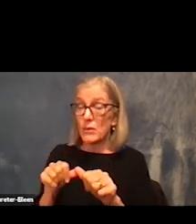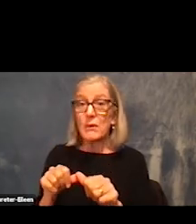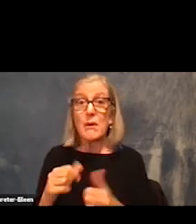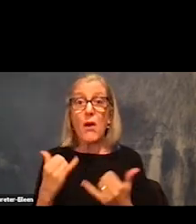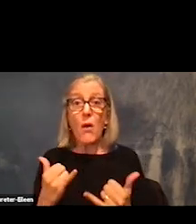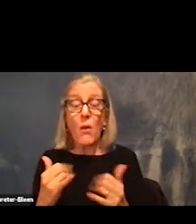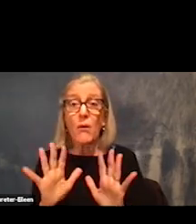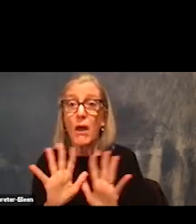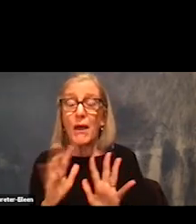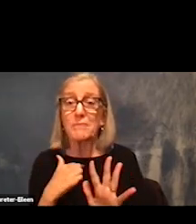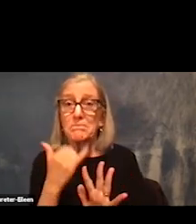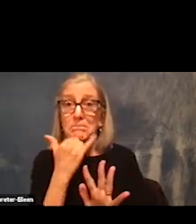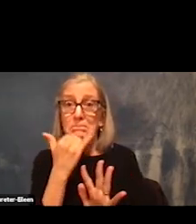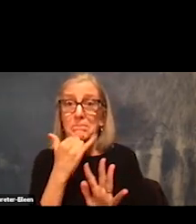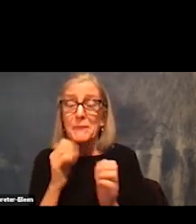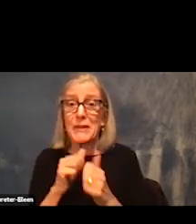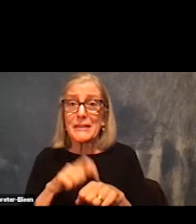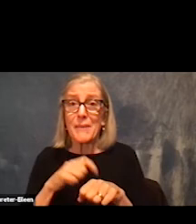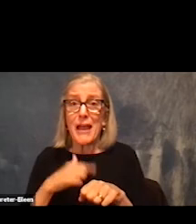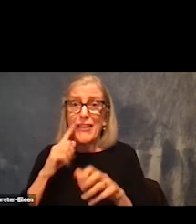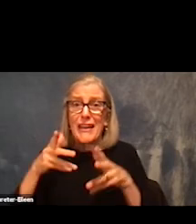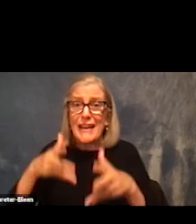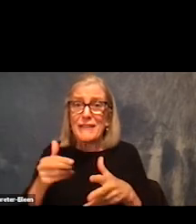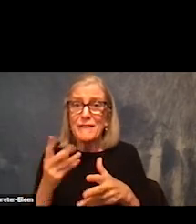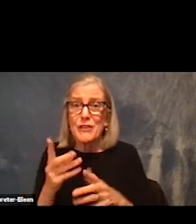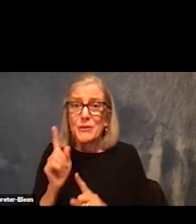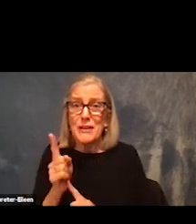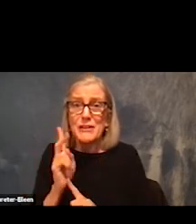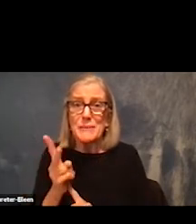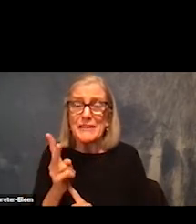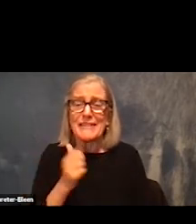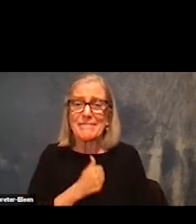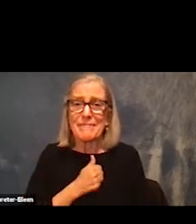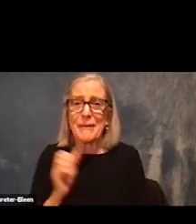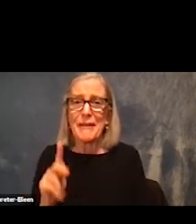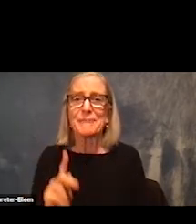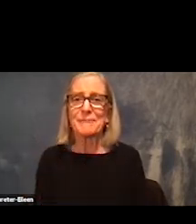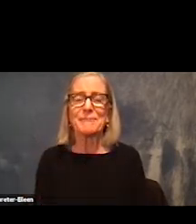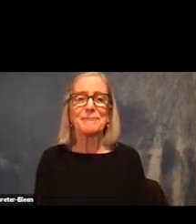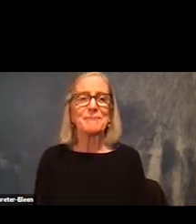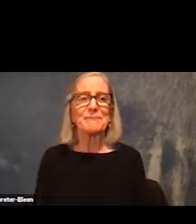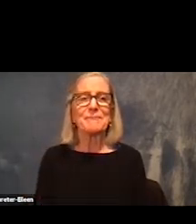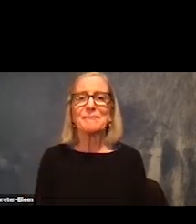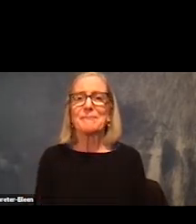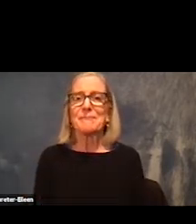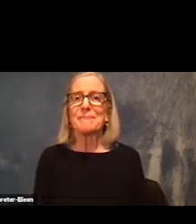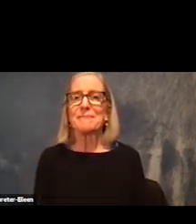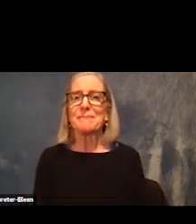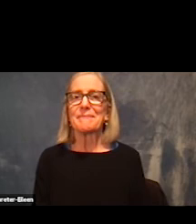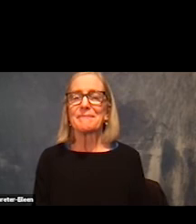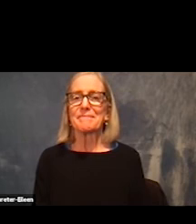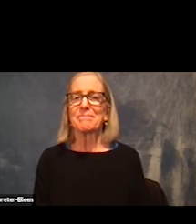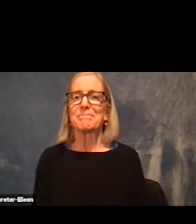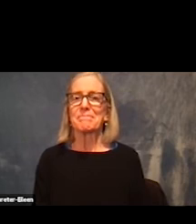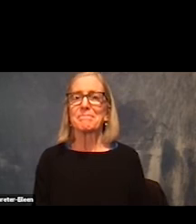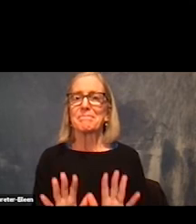at the clock. I thought that we were down to the last couple of minutes. Okay. Okay, so, well, I'm going to